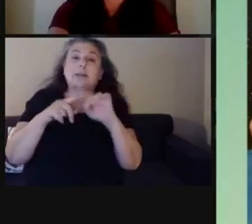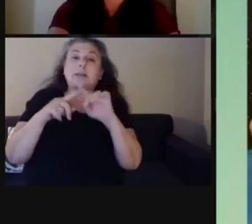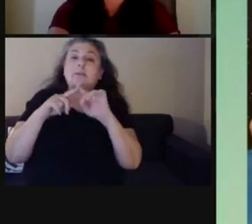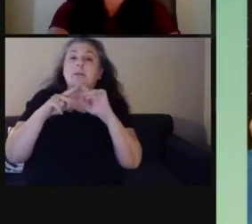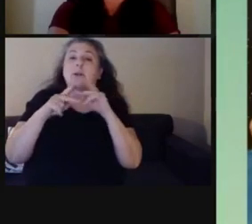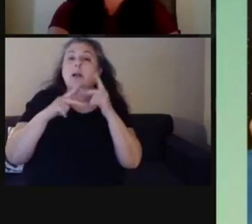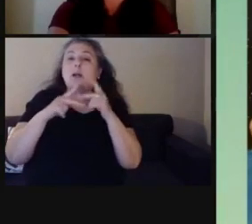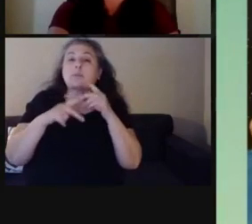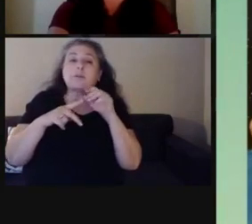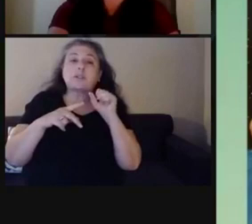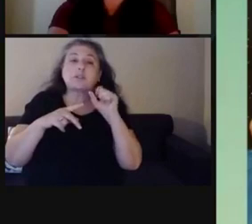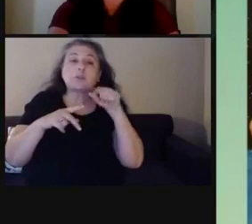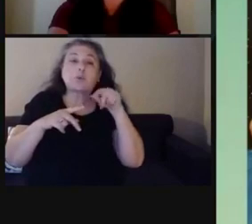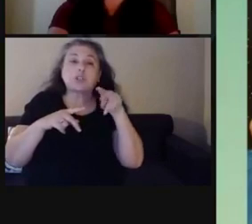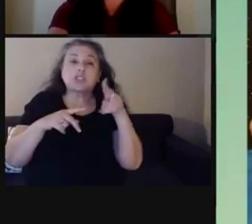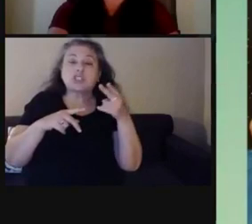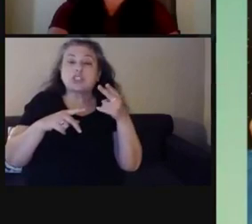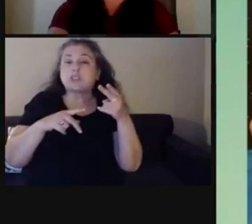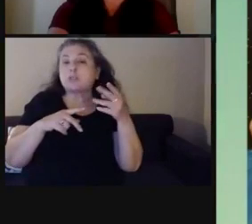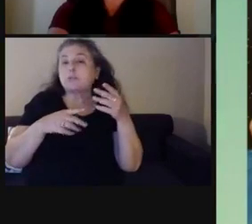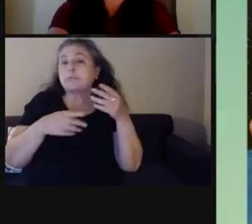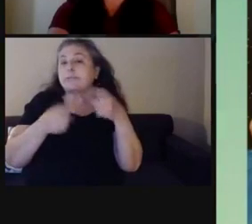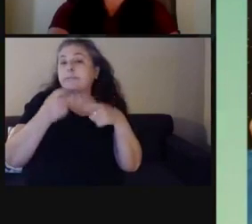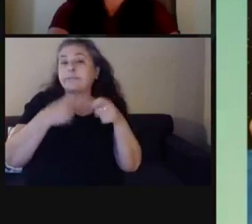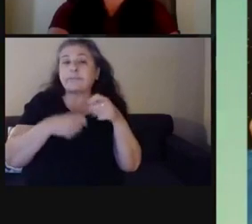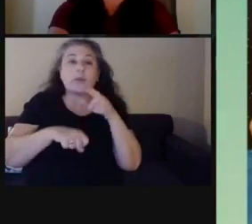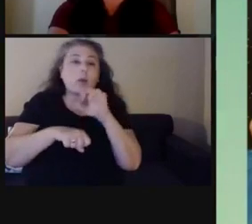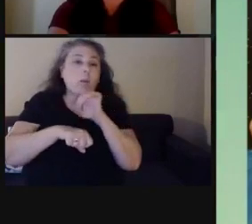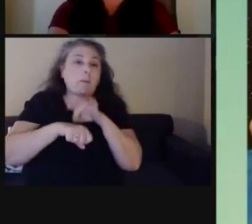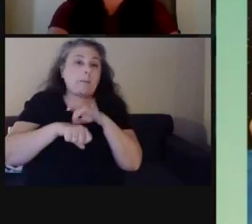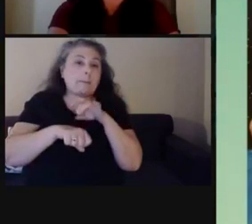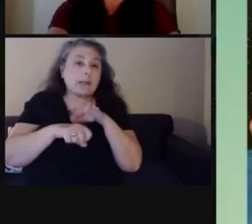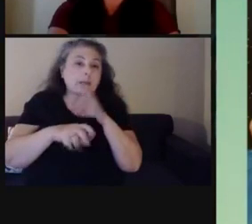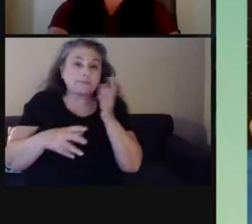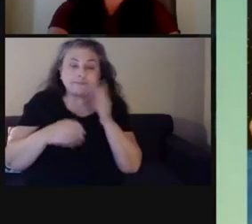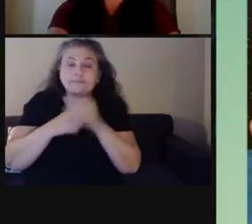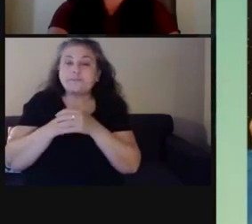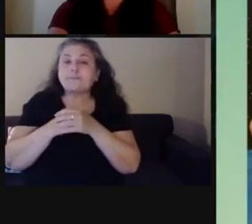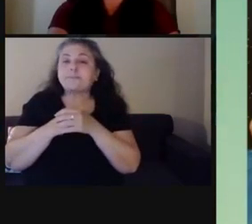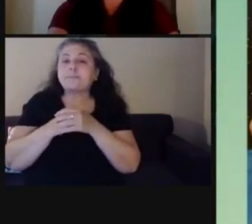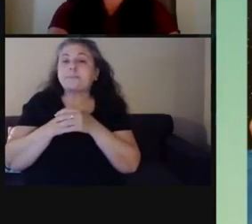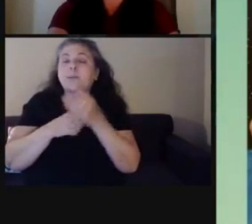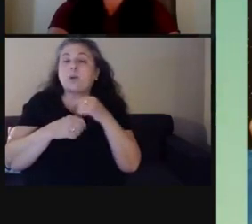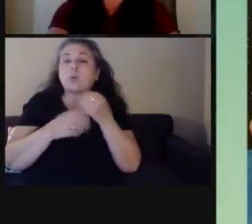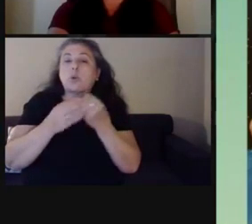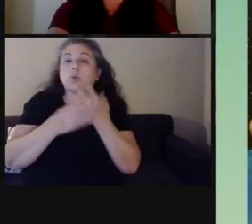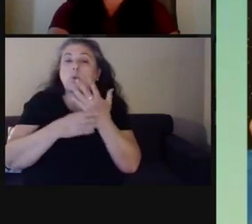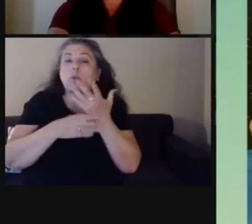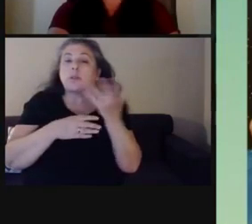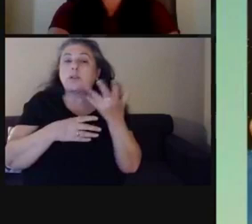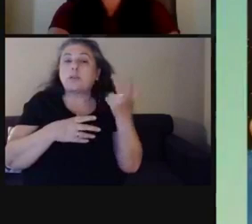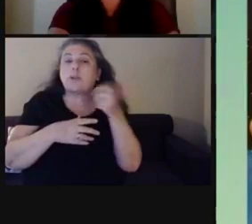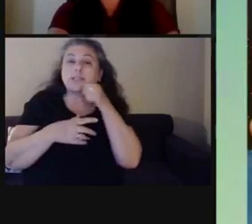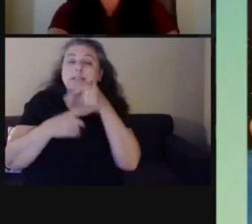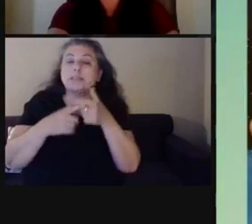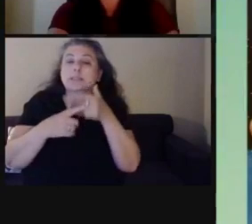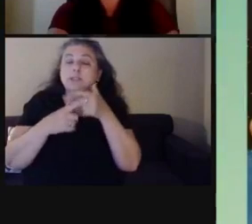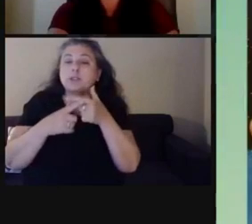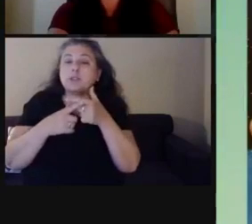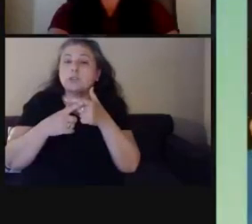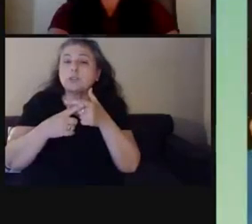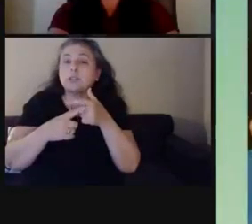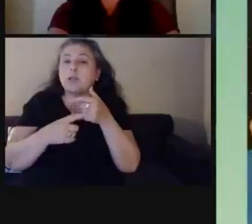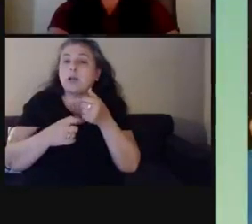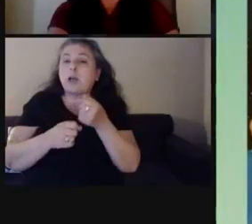squash, or even instead of squash, plant pumpkin. And so we grow these three sisters every year in our garden